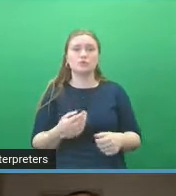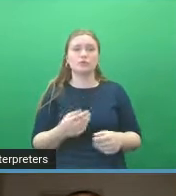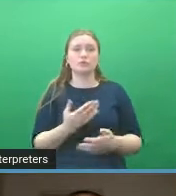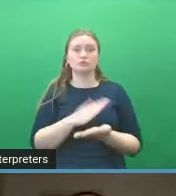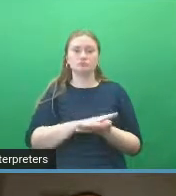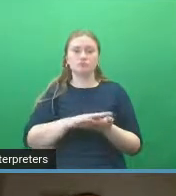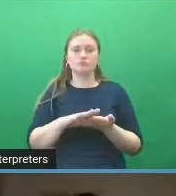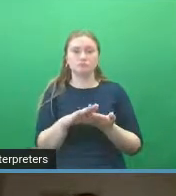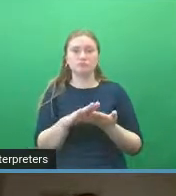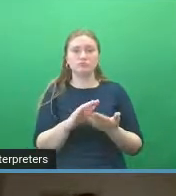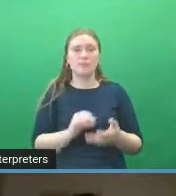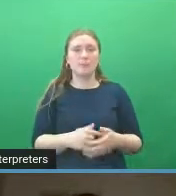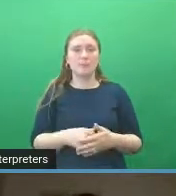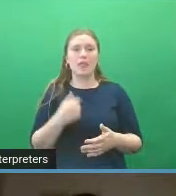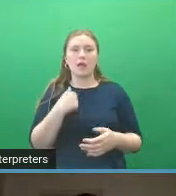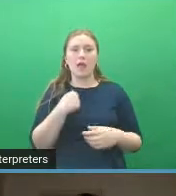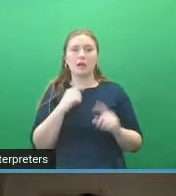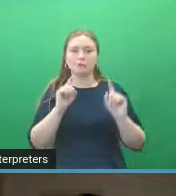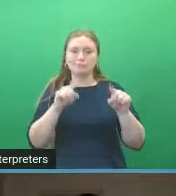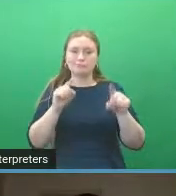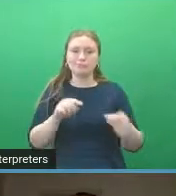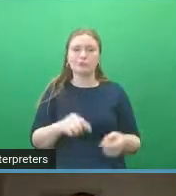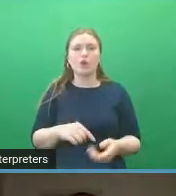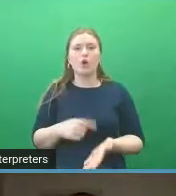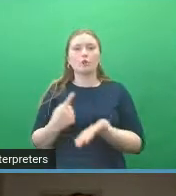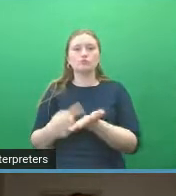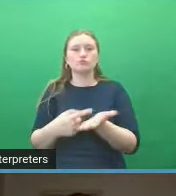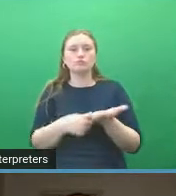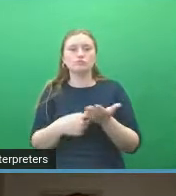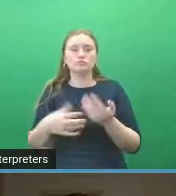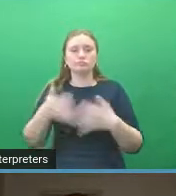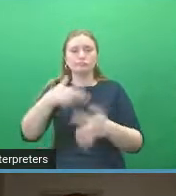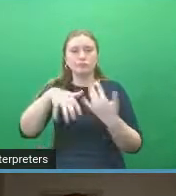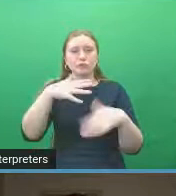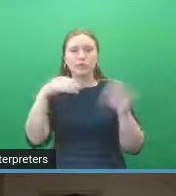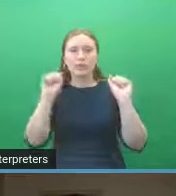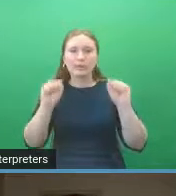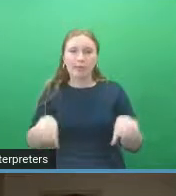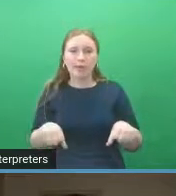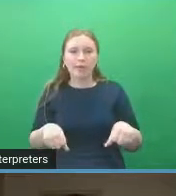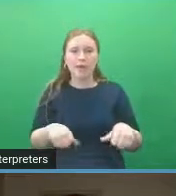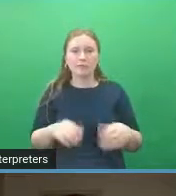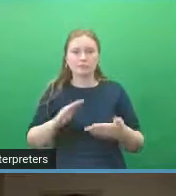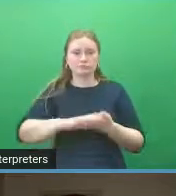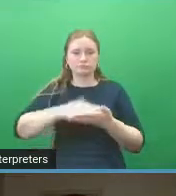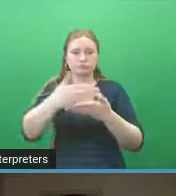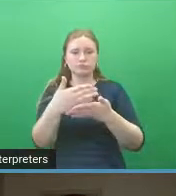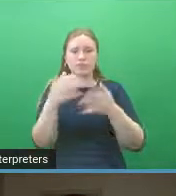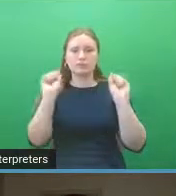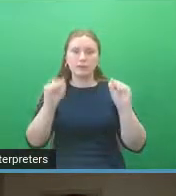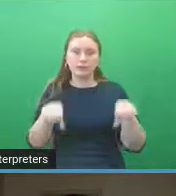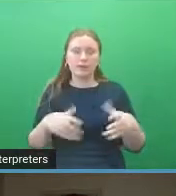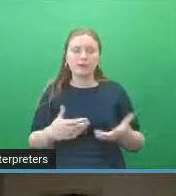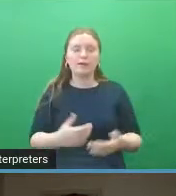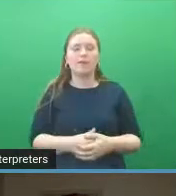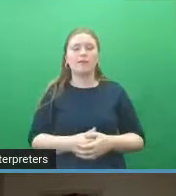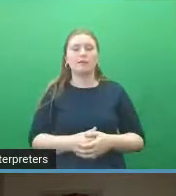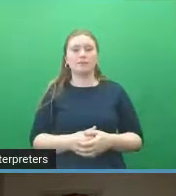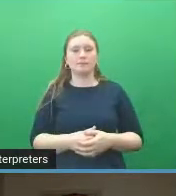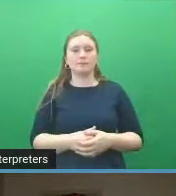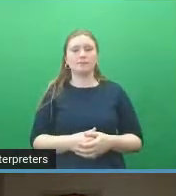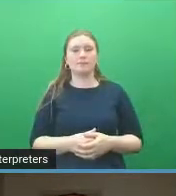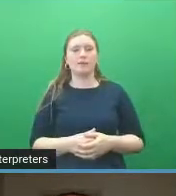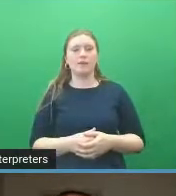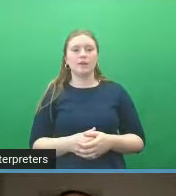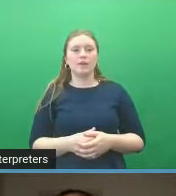some of the talk sessions and actually participate. And then finally, the fact that I can go back and listen and review these for 3 months is a total success for me.